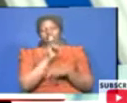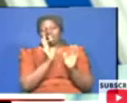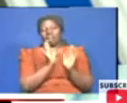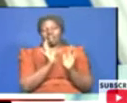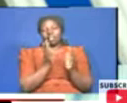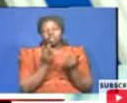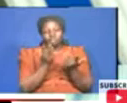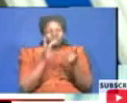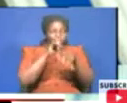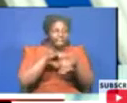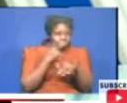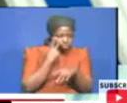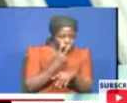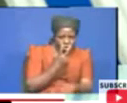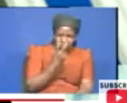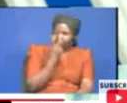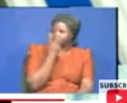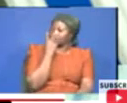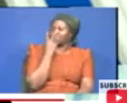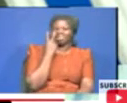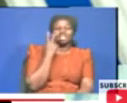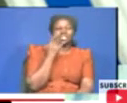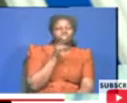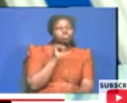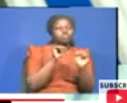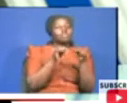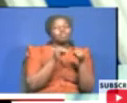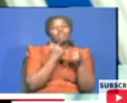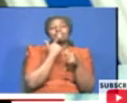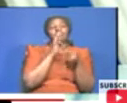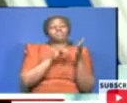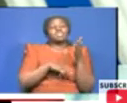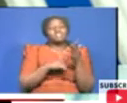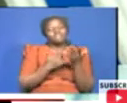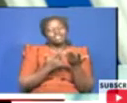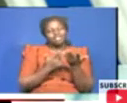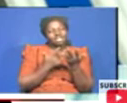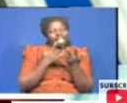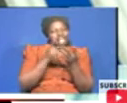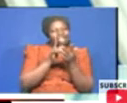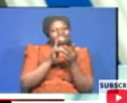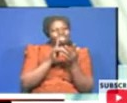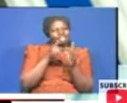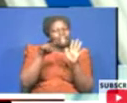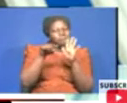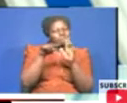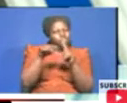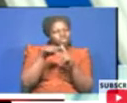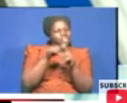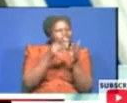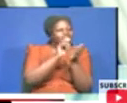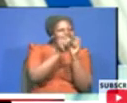when you look back, what can you say has been the impact? And are you starting to see